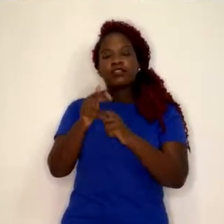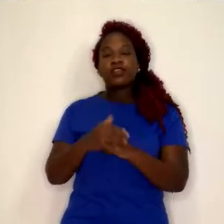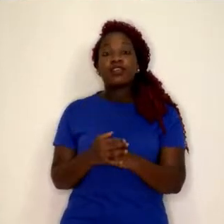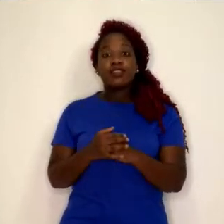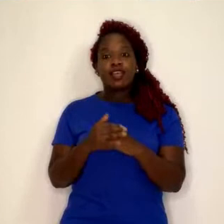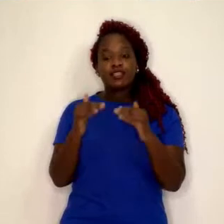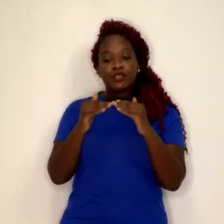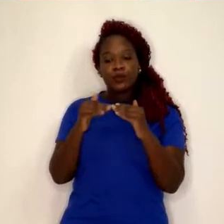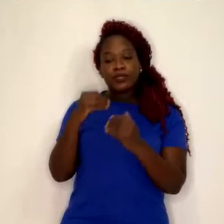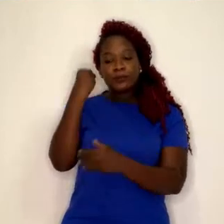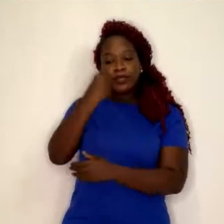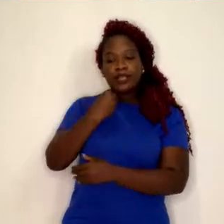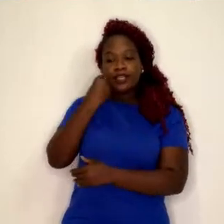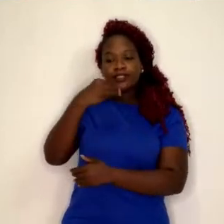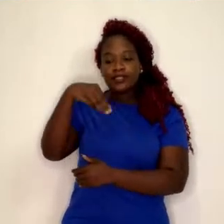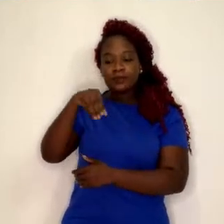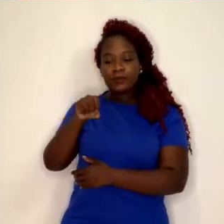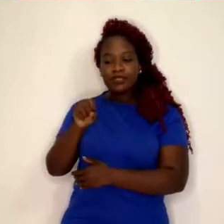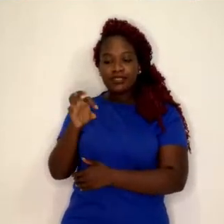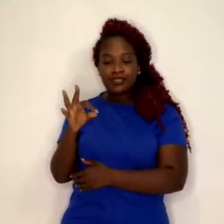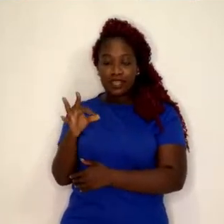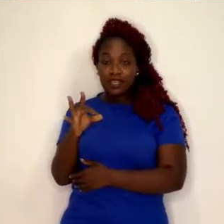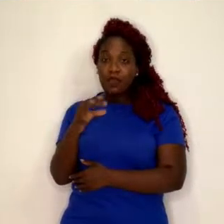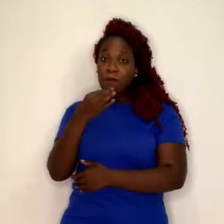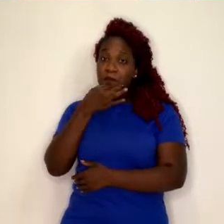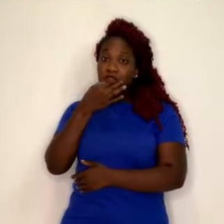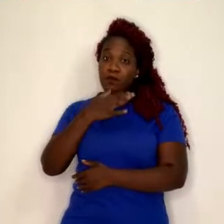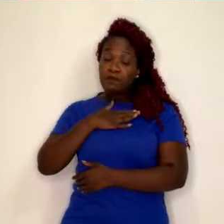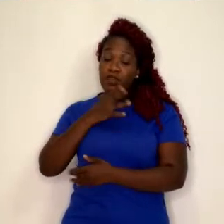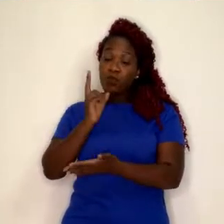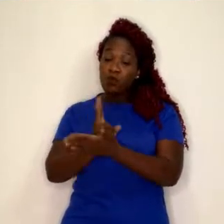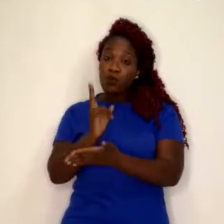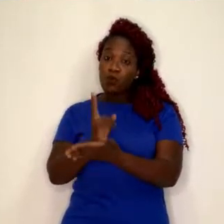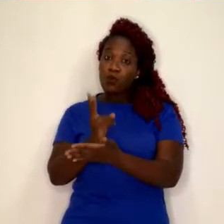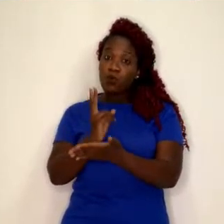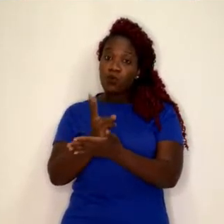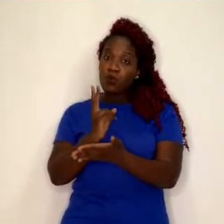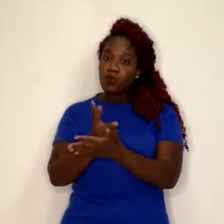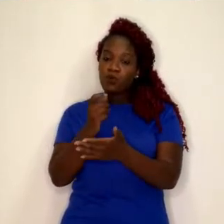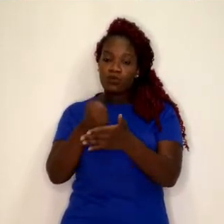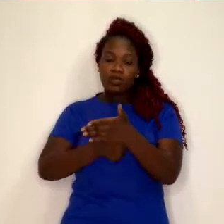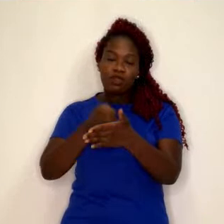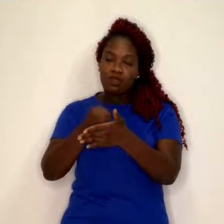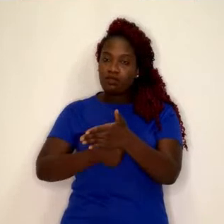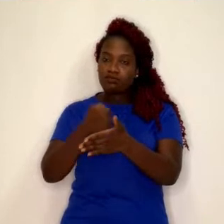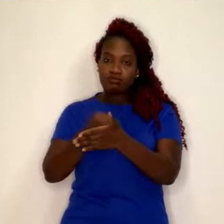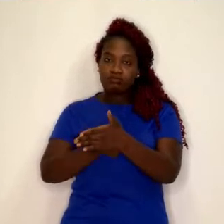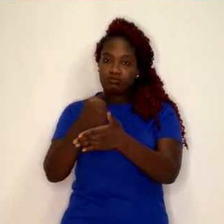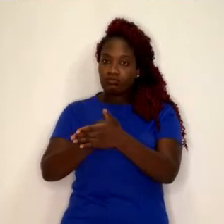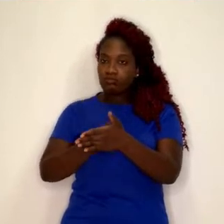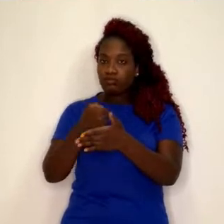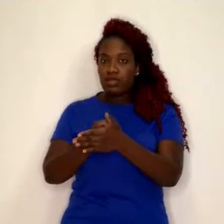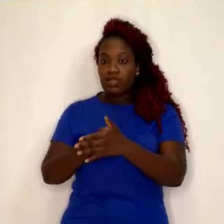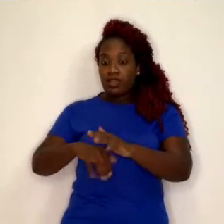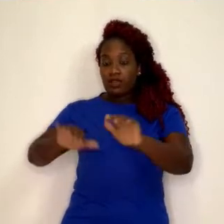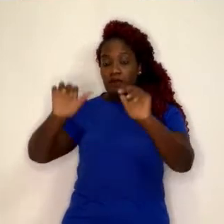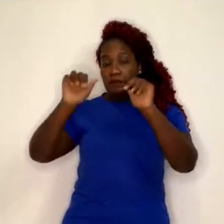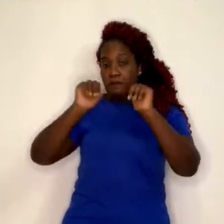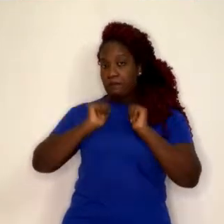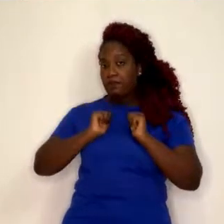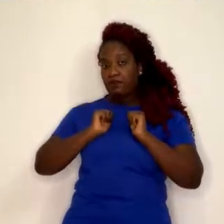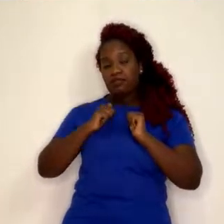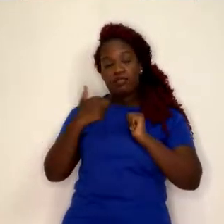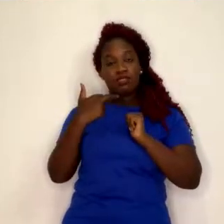From the experience of the landless movement, I don't see any other way, which is to maintain a permanent struggle. We